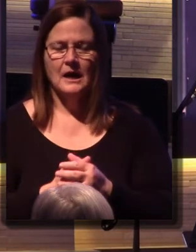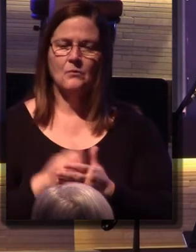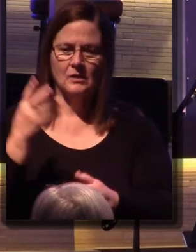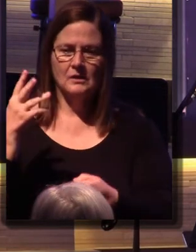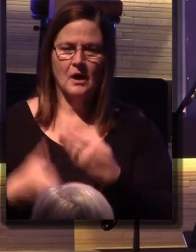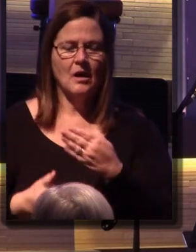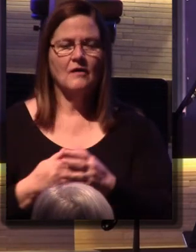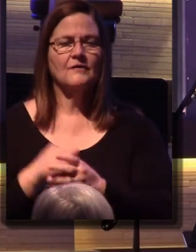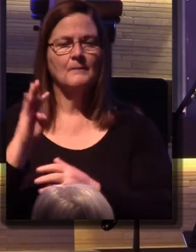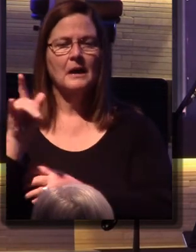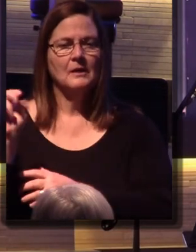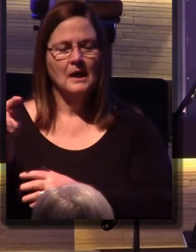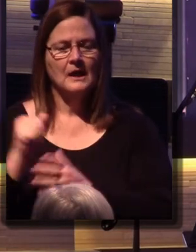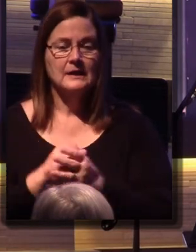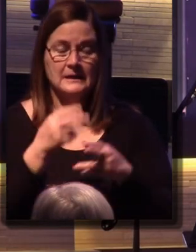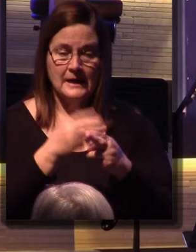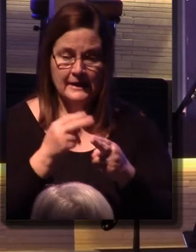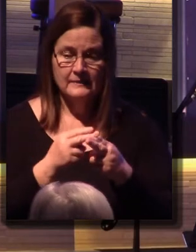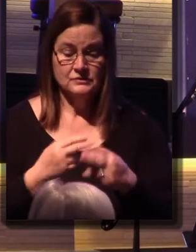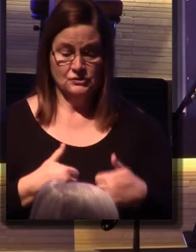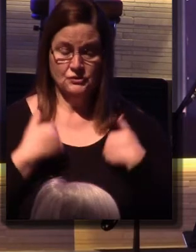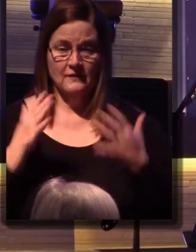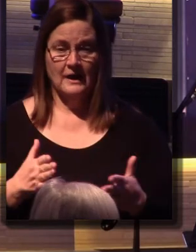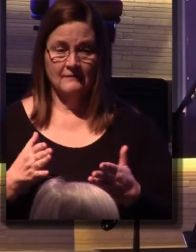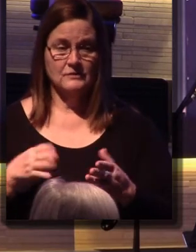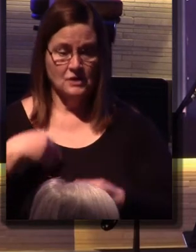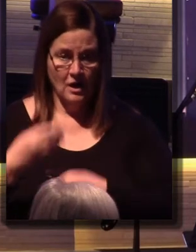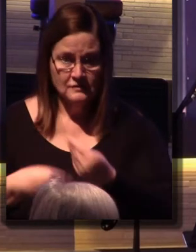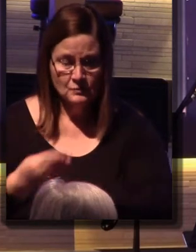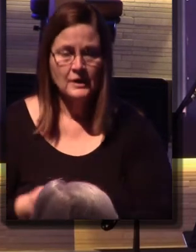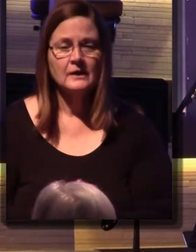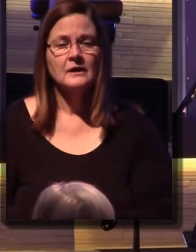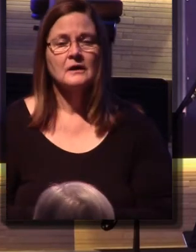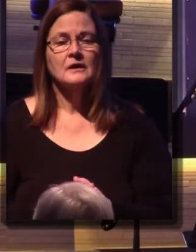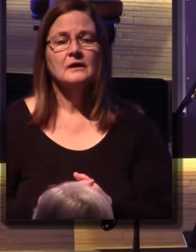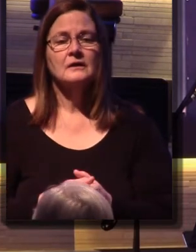off from Babylon name and survivors, offspring and posterity,